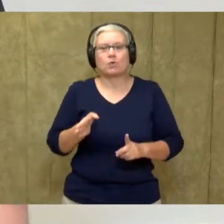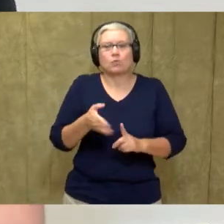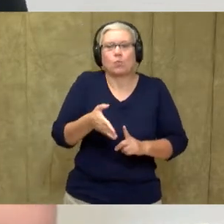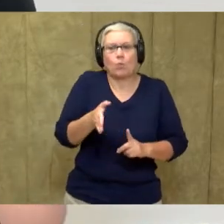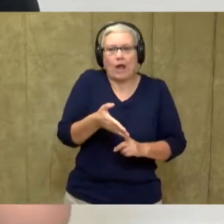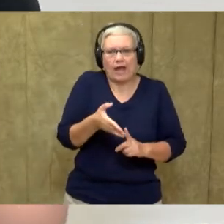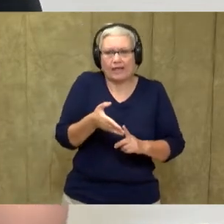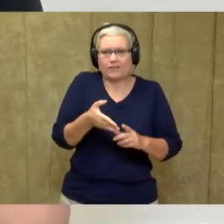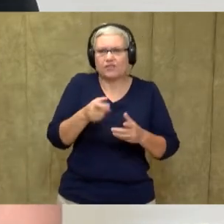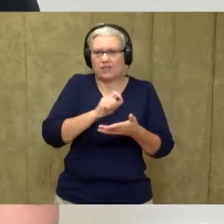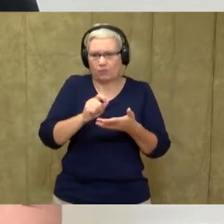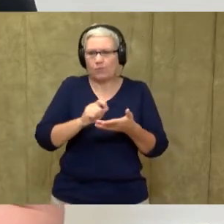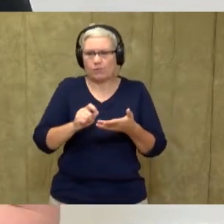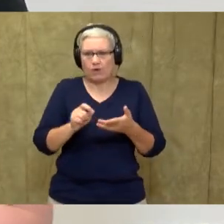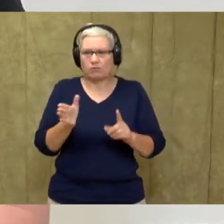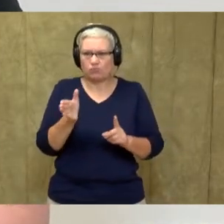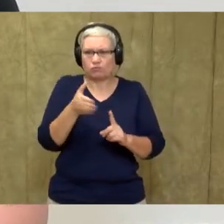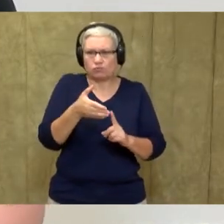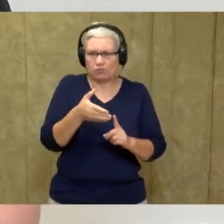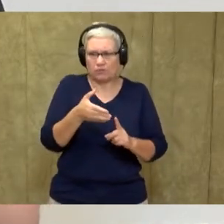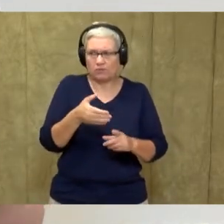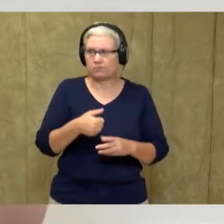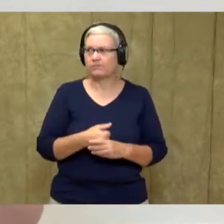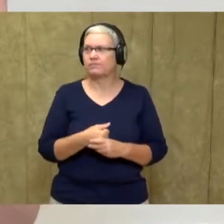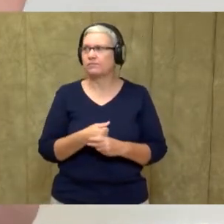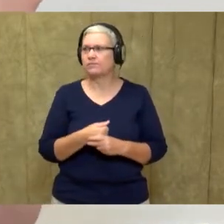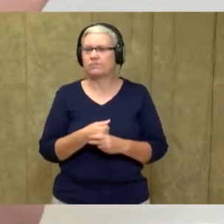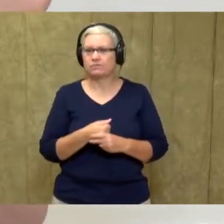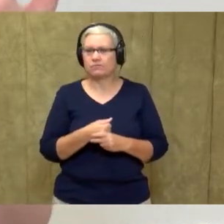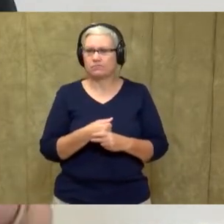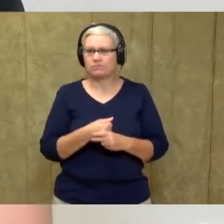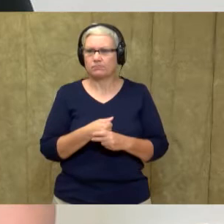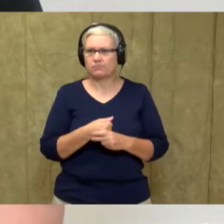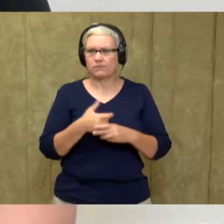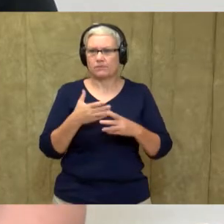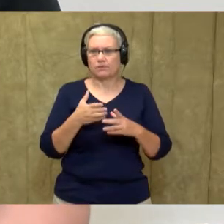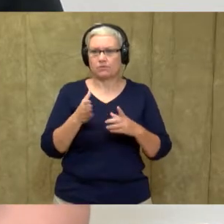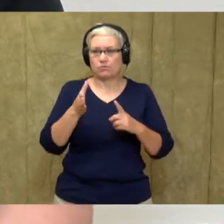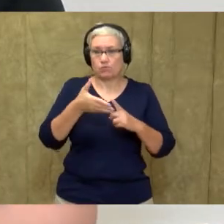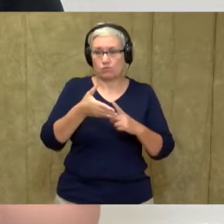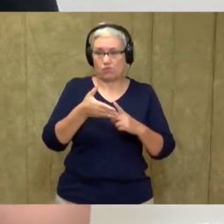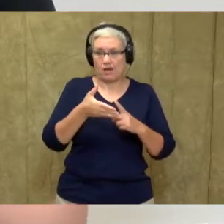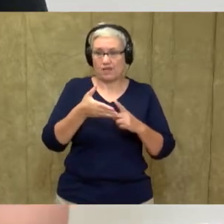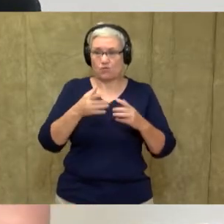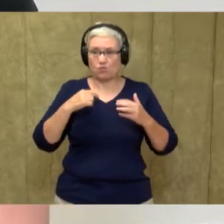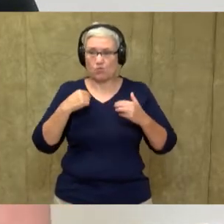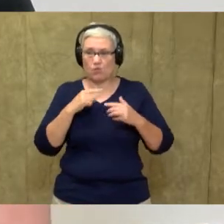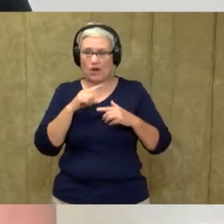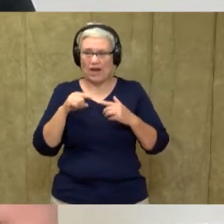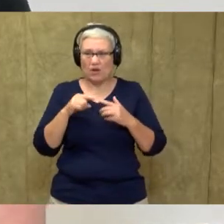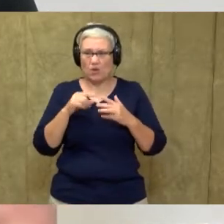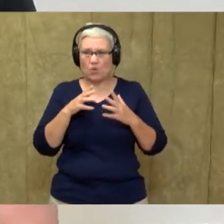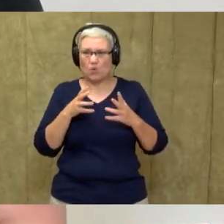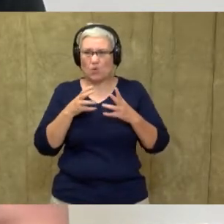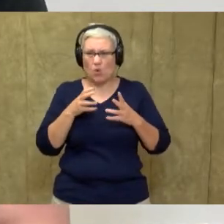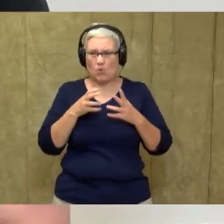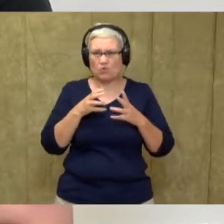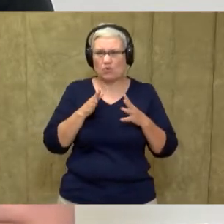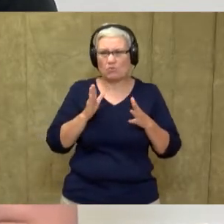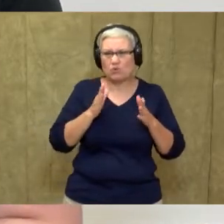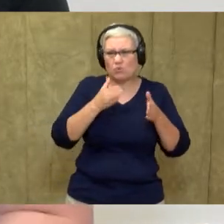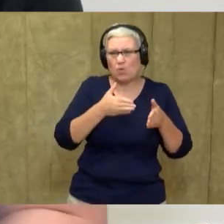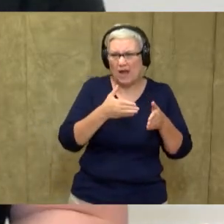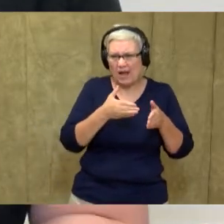5th grade, you had your writing assessment and you had that persuasion piece, and that's where you present your opinion and why you feel that